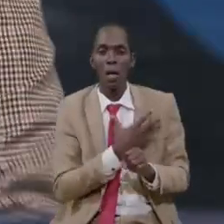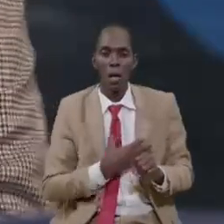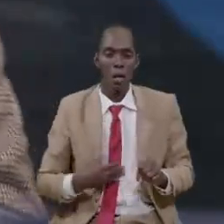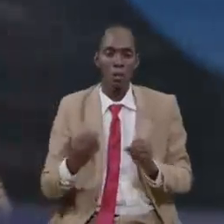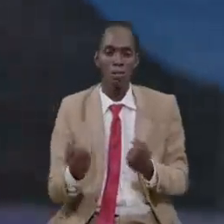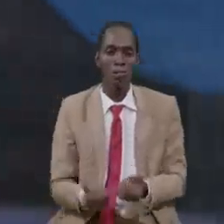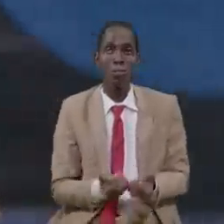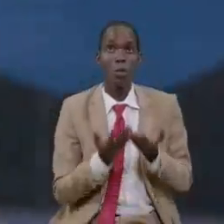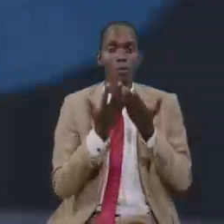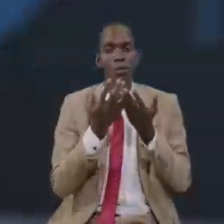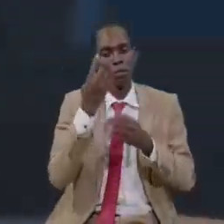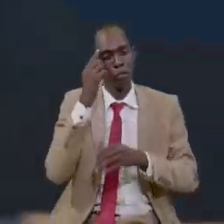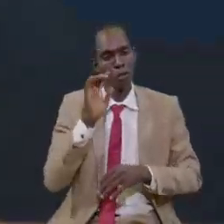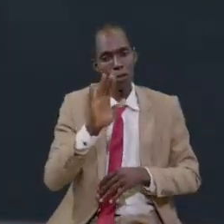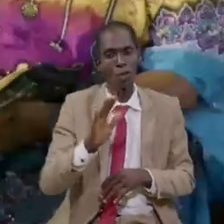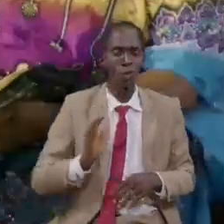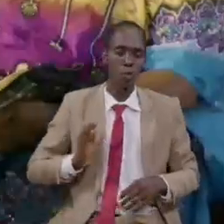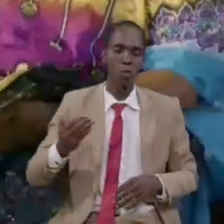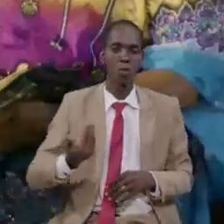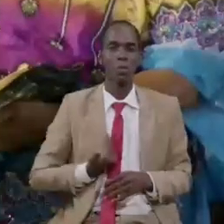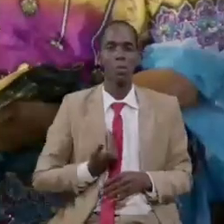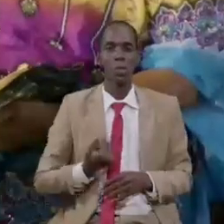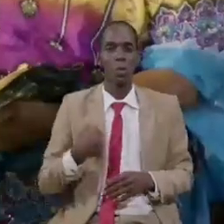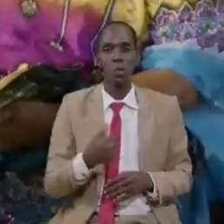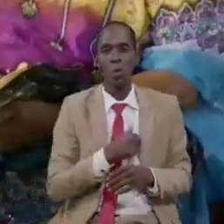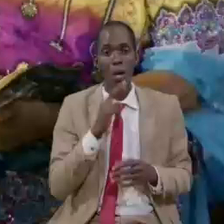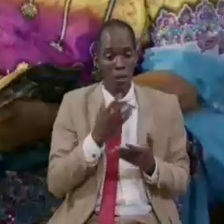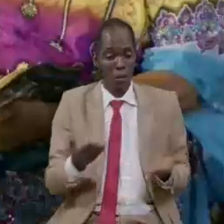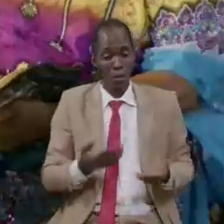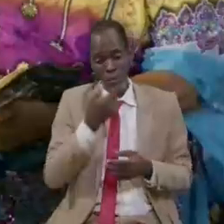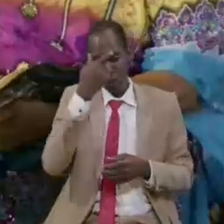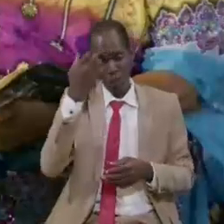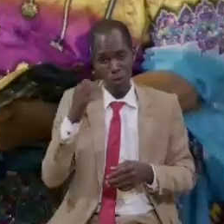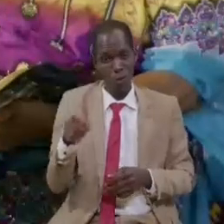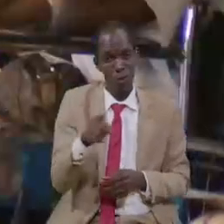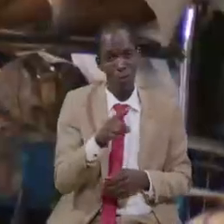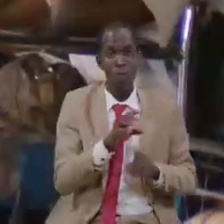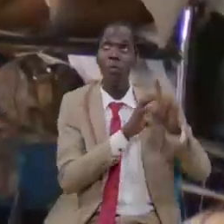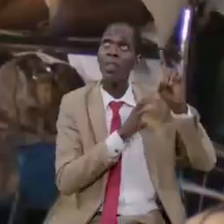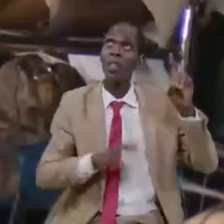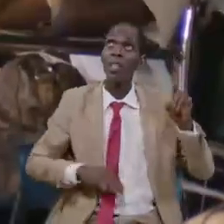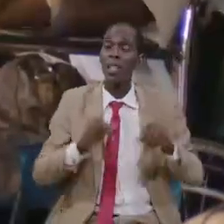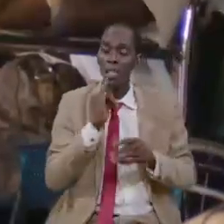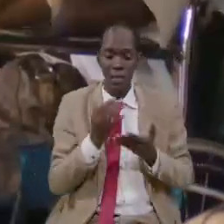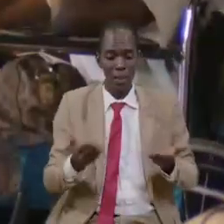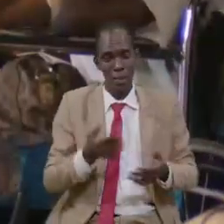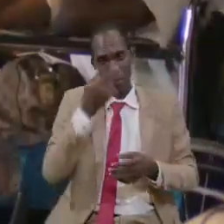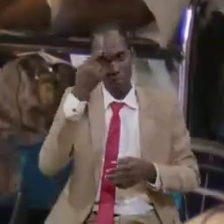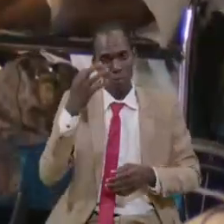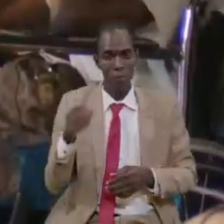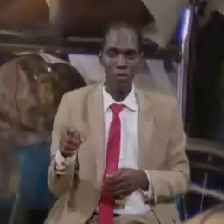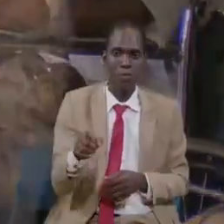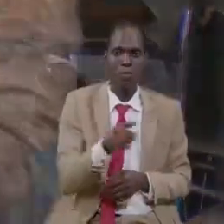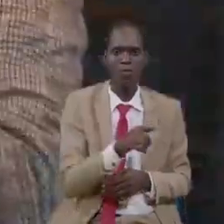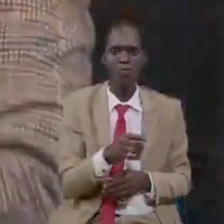your soul. We're here because of you. Christ is here because of you. Forget about